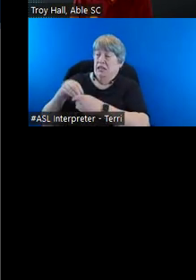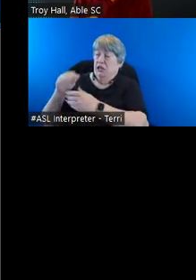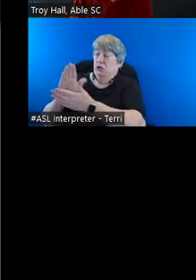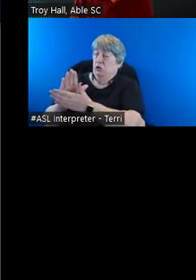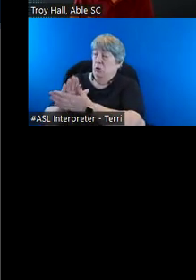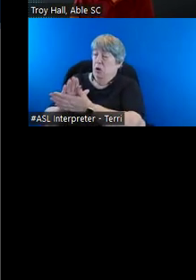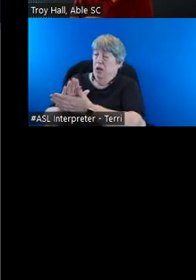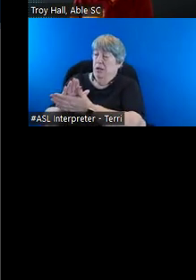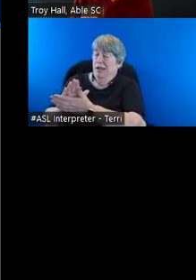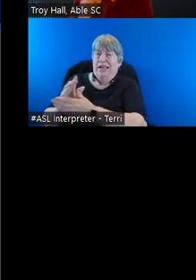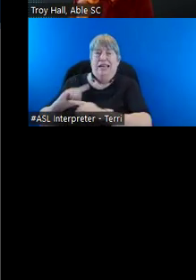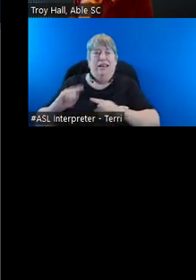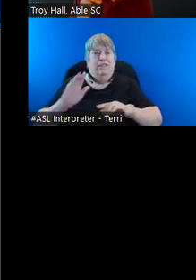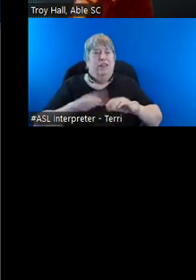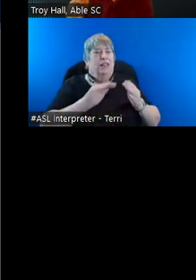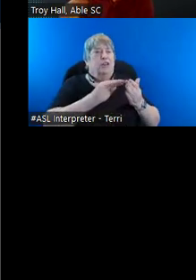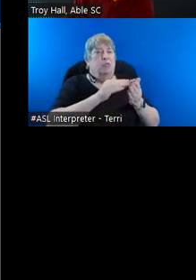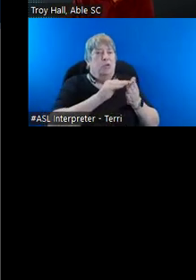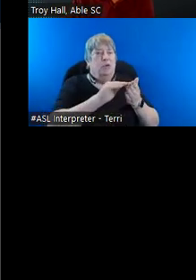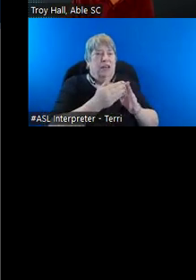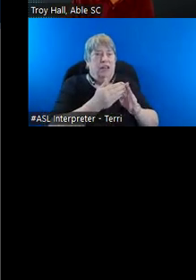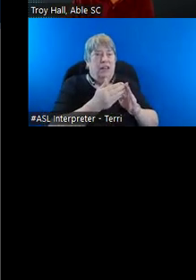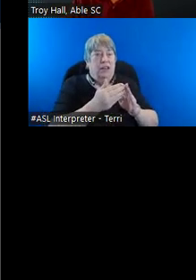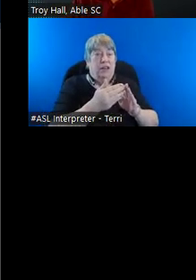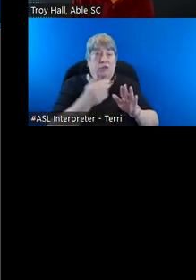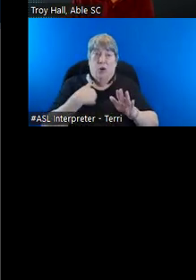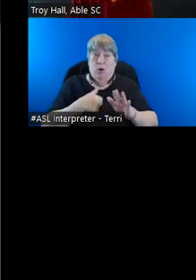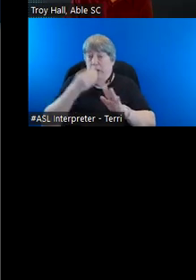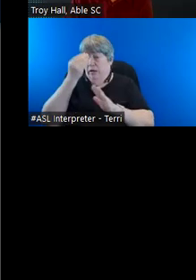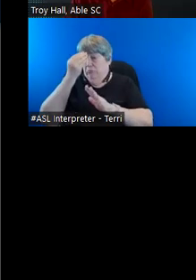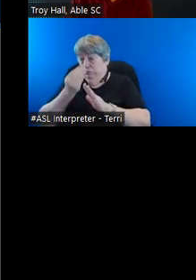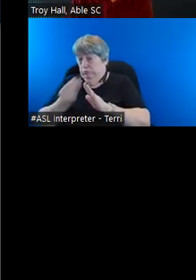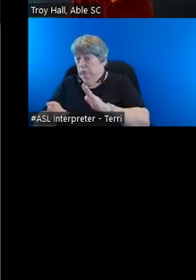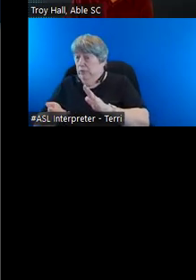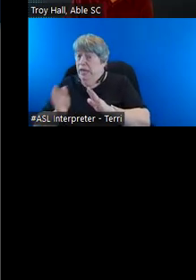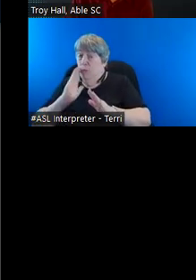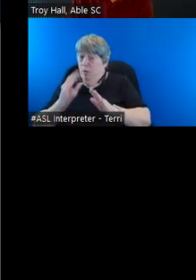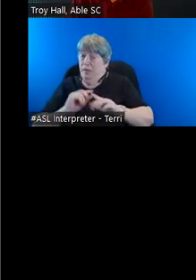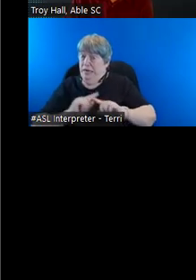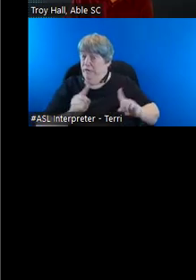as an adult. So are we acknowledging that early on? All right.